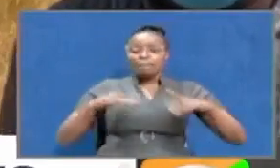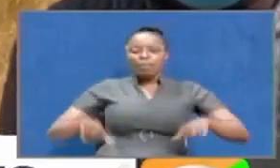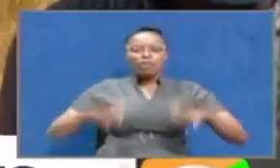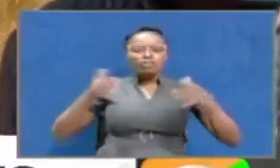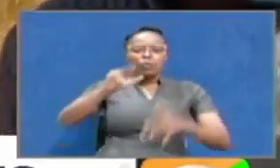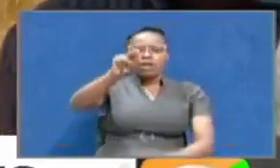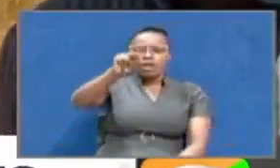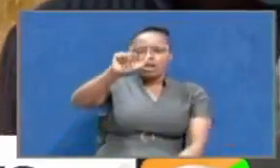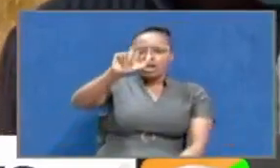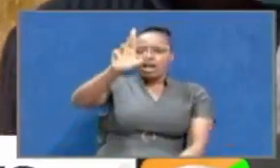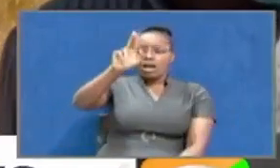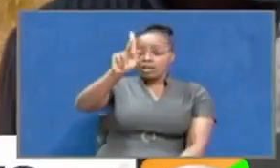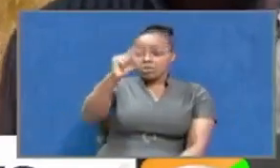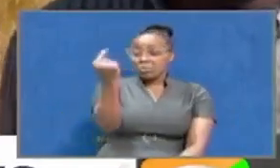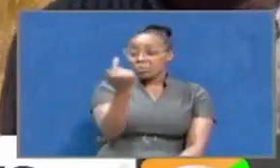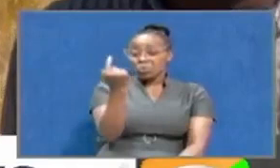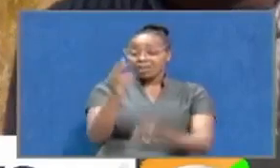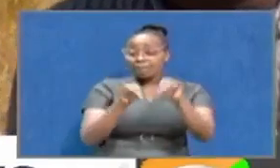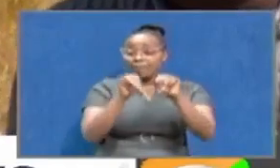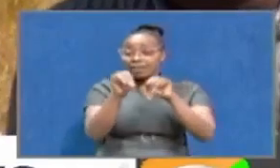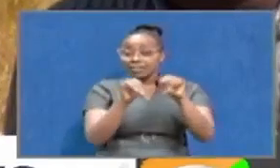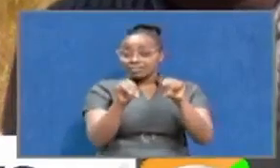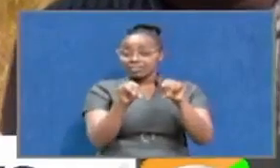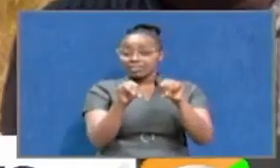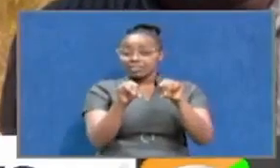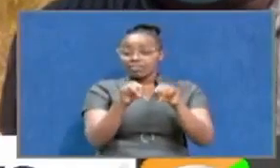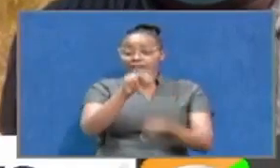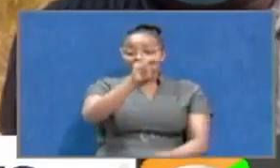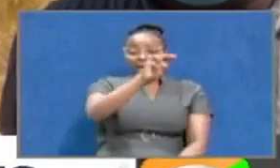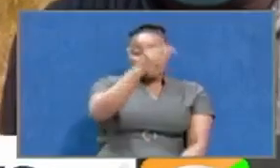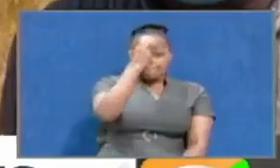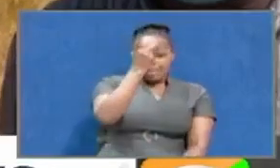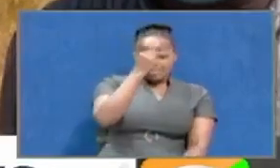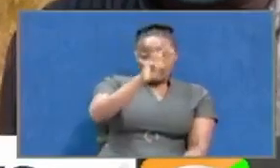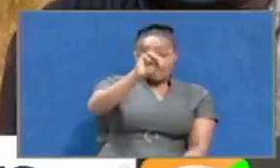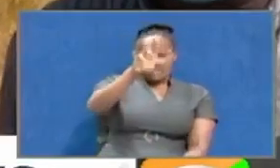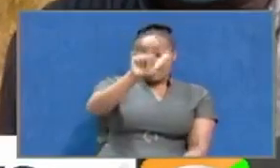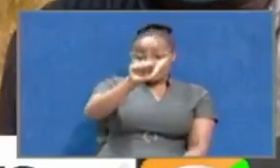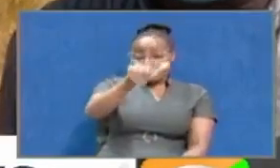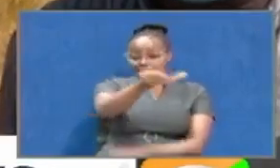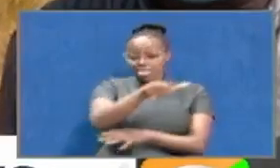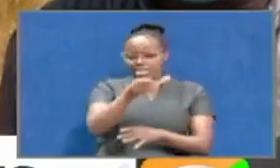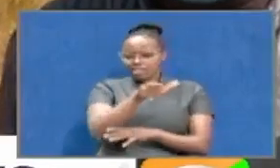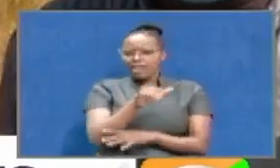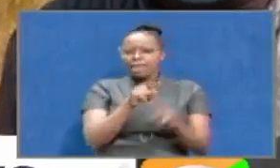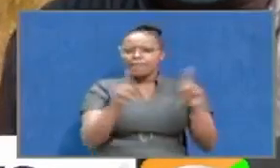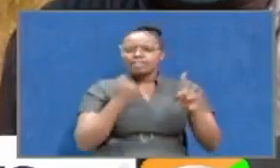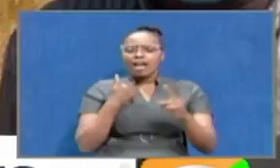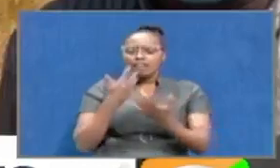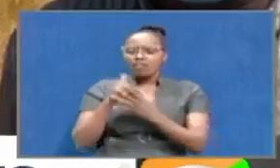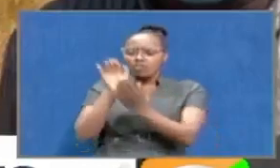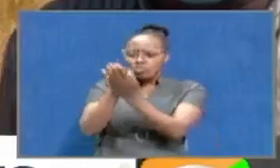of Narok for not only managing the Maasai Mara Game Reserve, but also creating